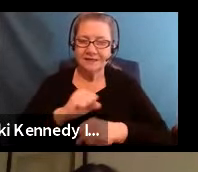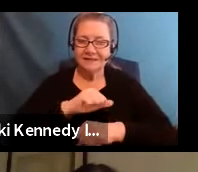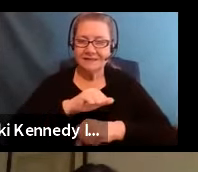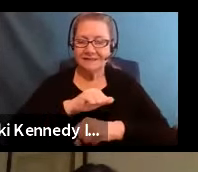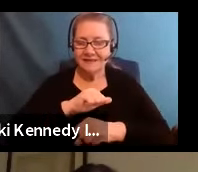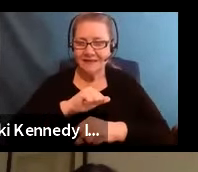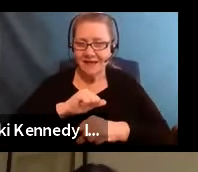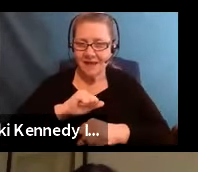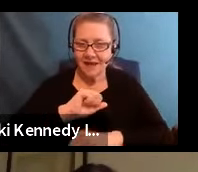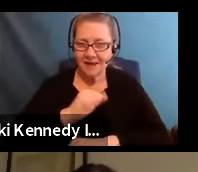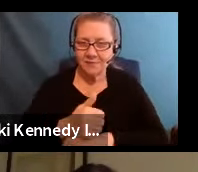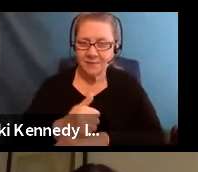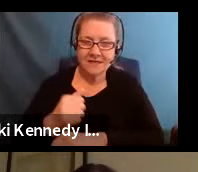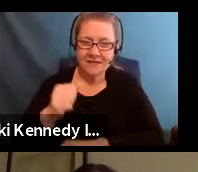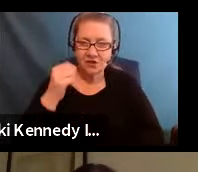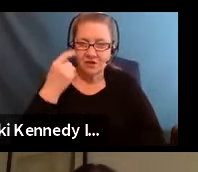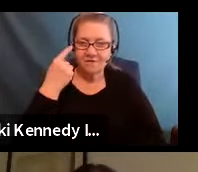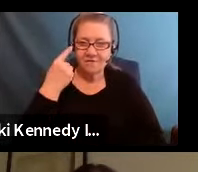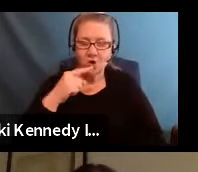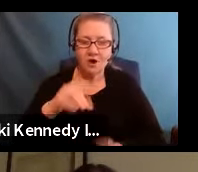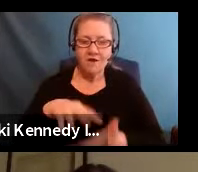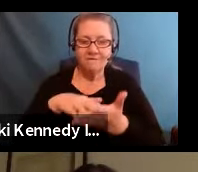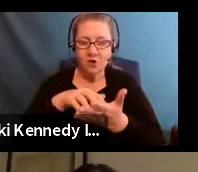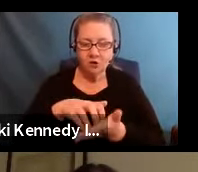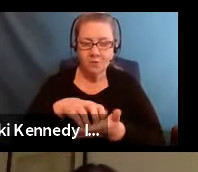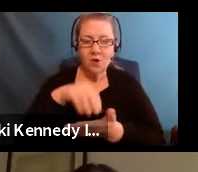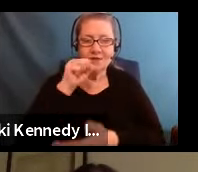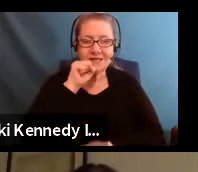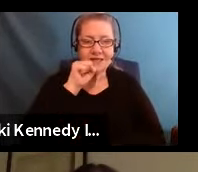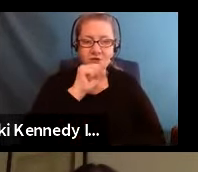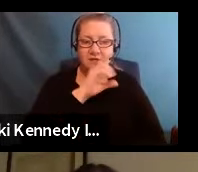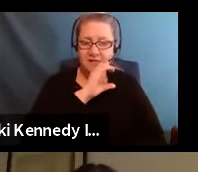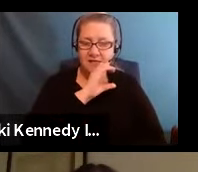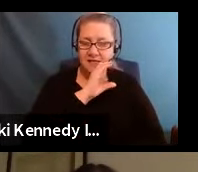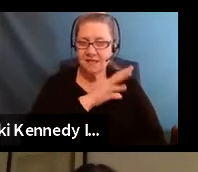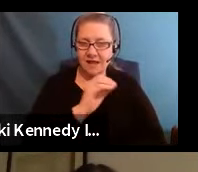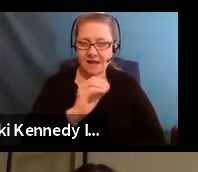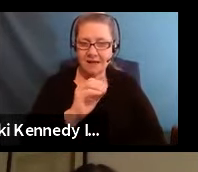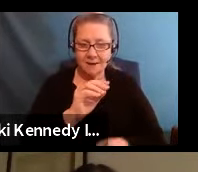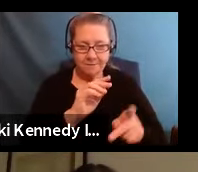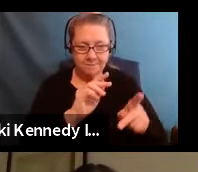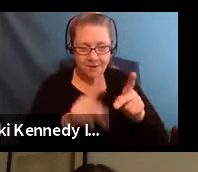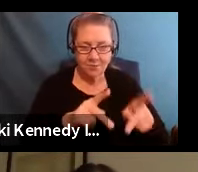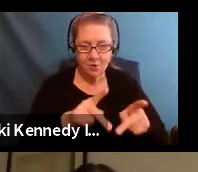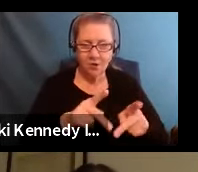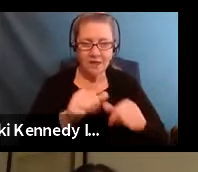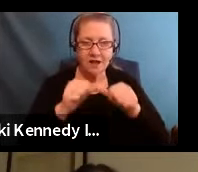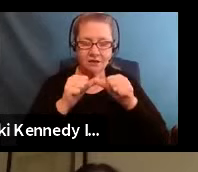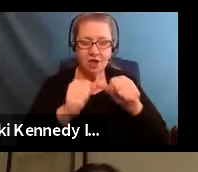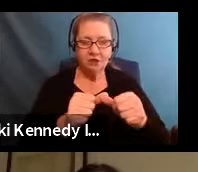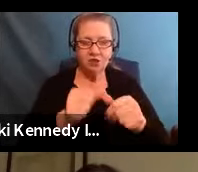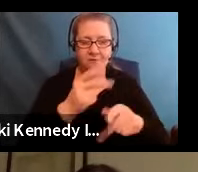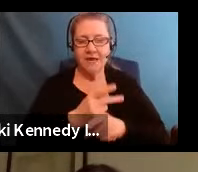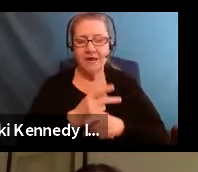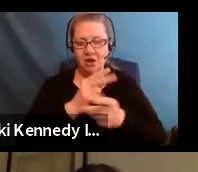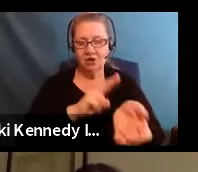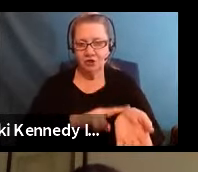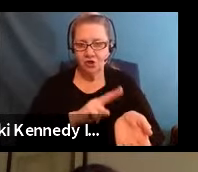for our vulnerable seniors and those who are in long-term care, skilled nursing